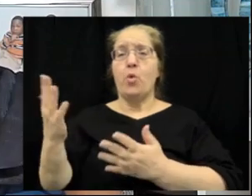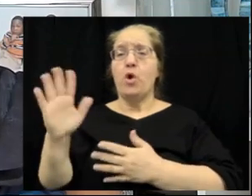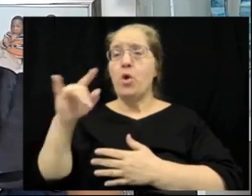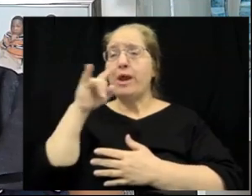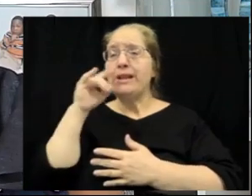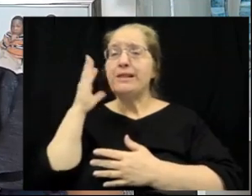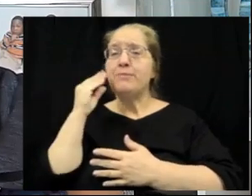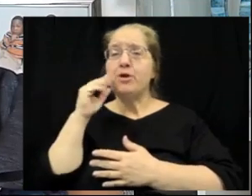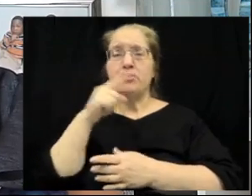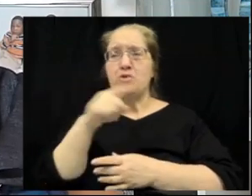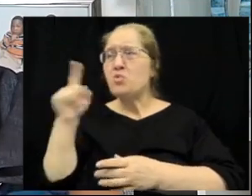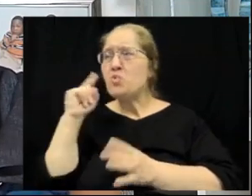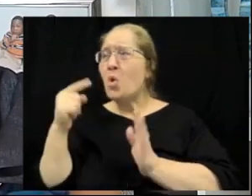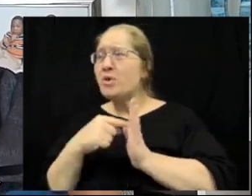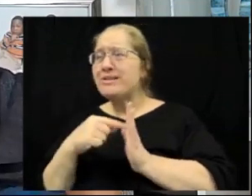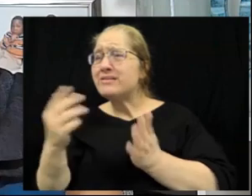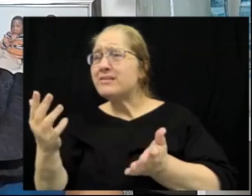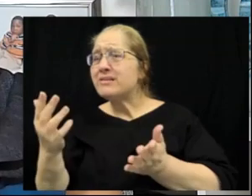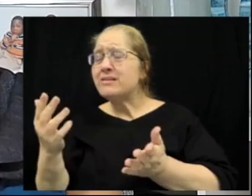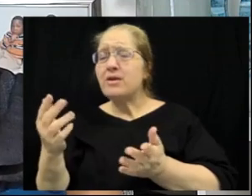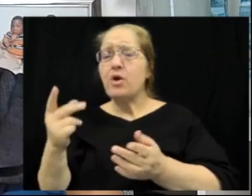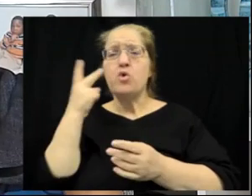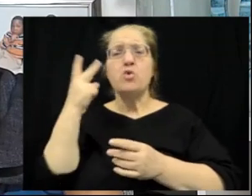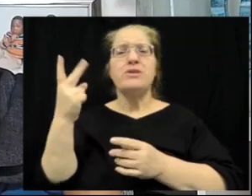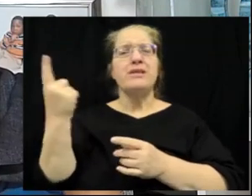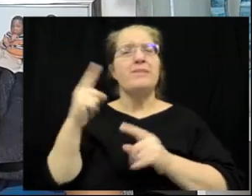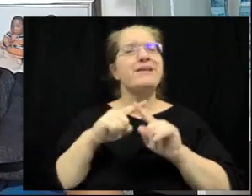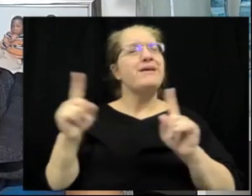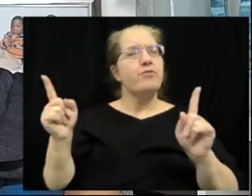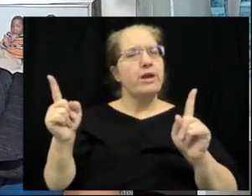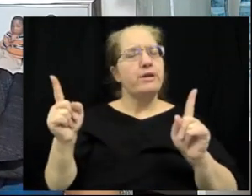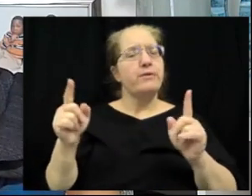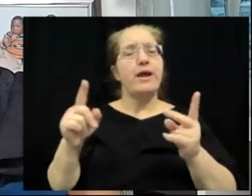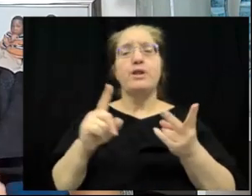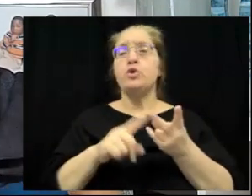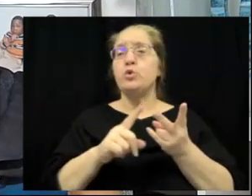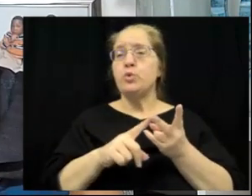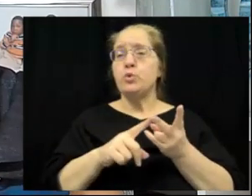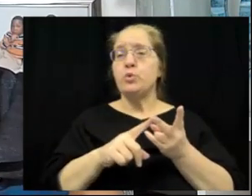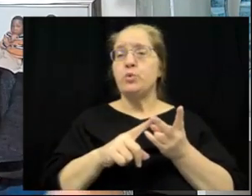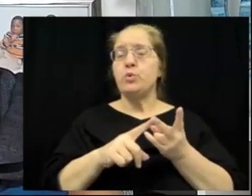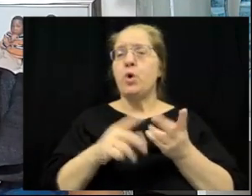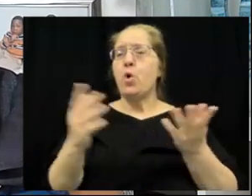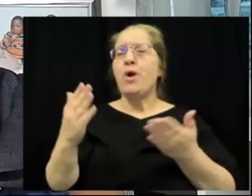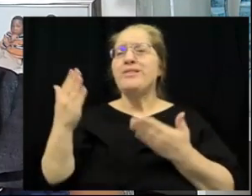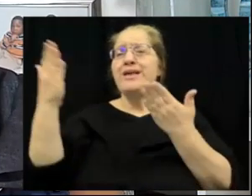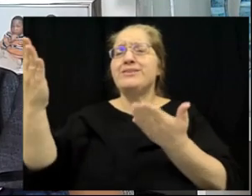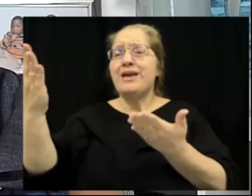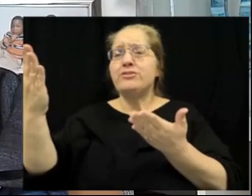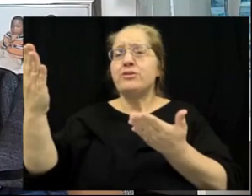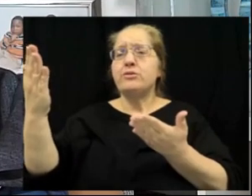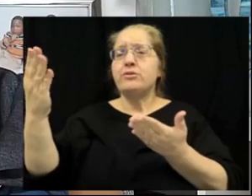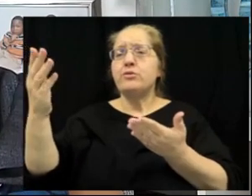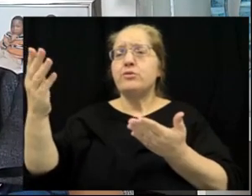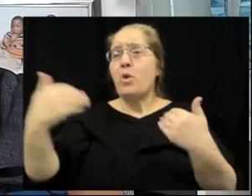Is anyone noticing that? Or are they seeing something different? And then two, what suggestions can you